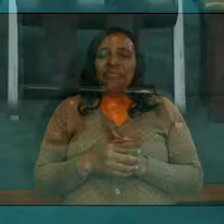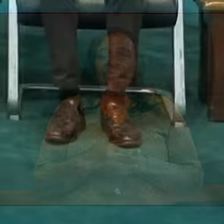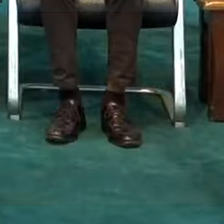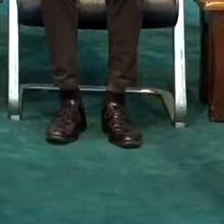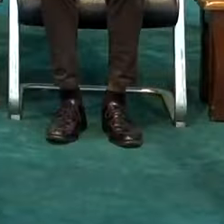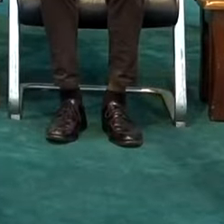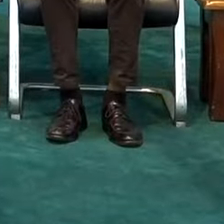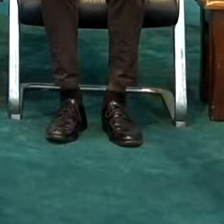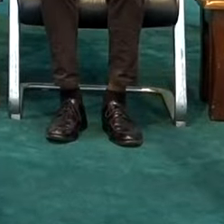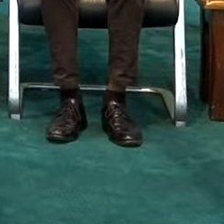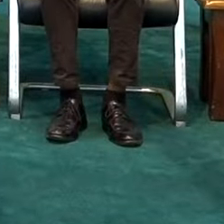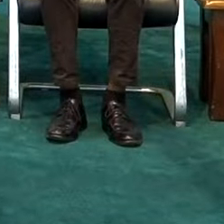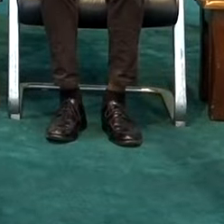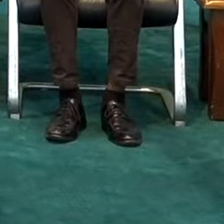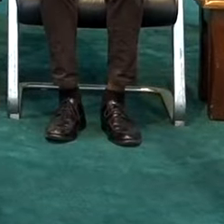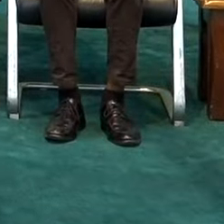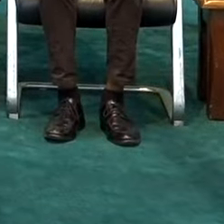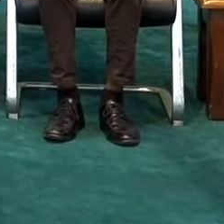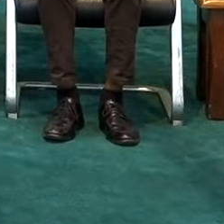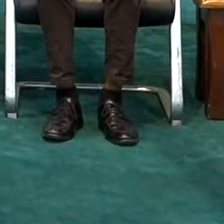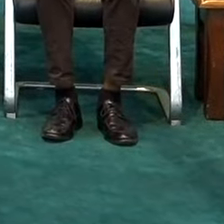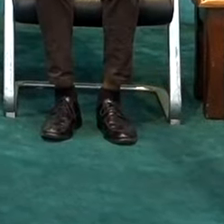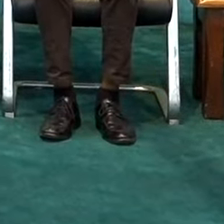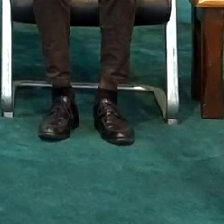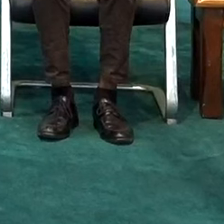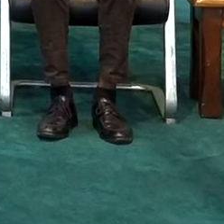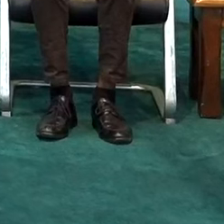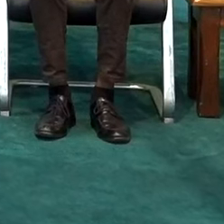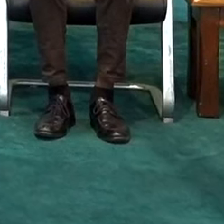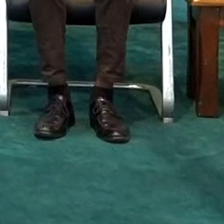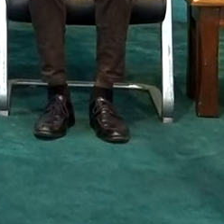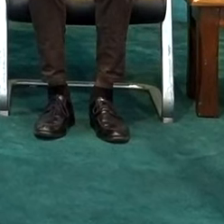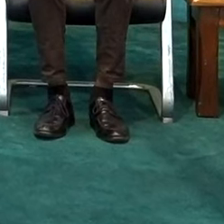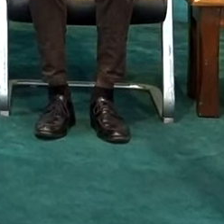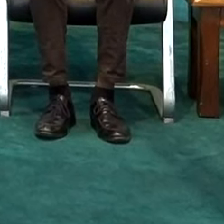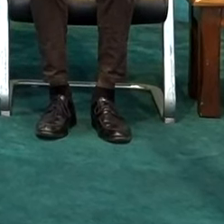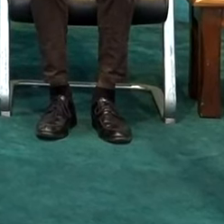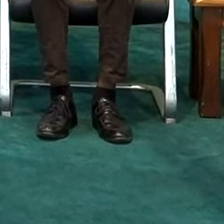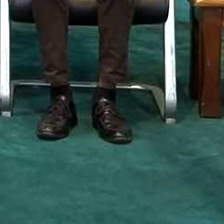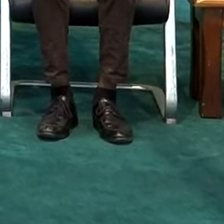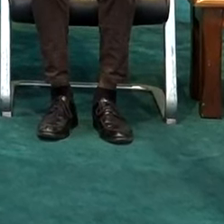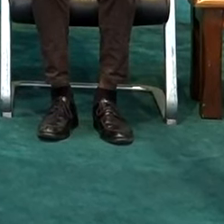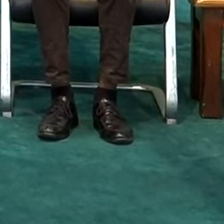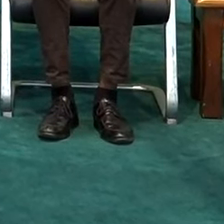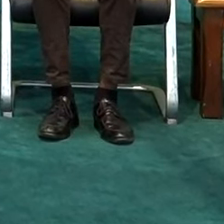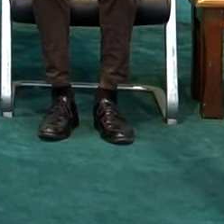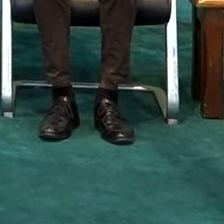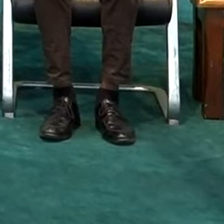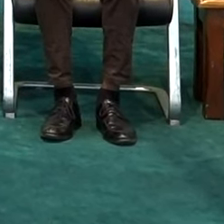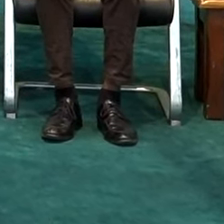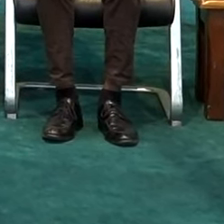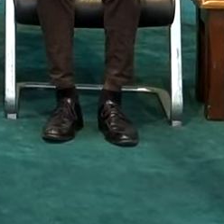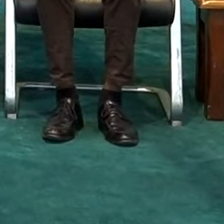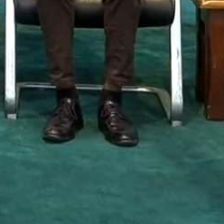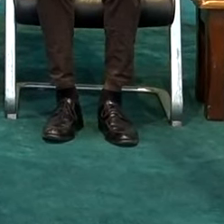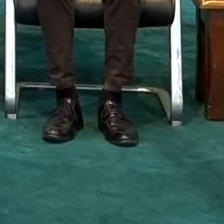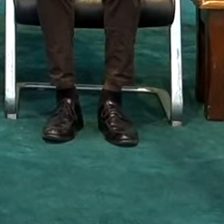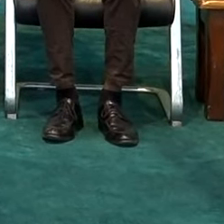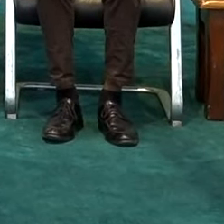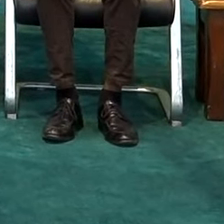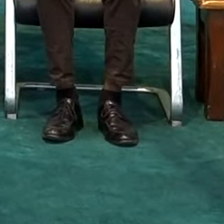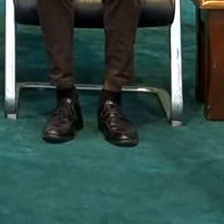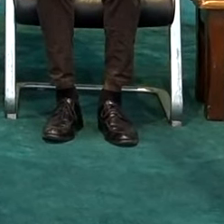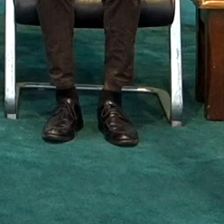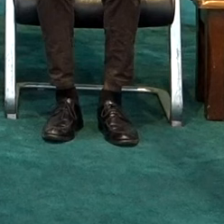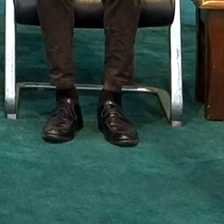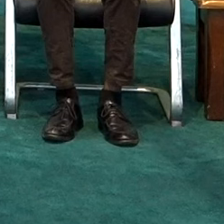Hello, everyone. My name is Steve, and I'm glad to be here with you all today. Hello, everyone. My name is Tatiana, and I'll be taking